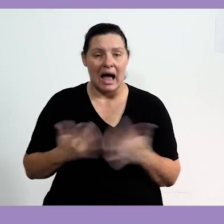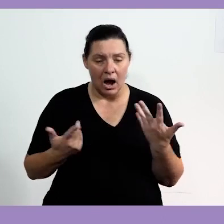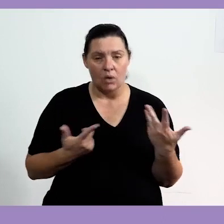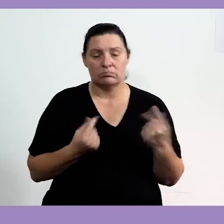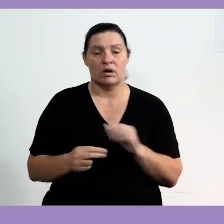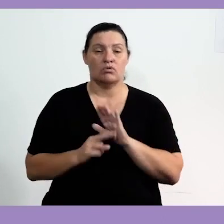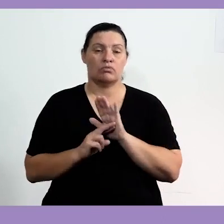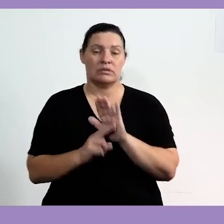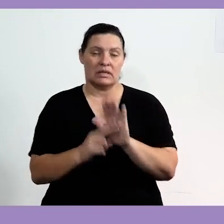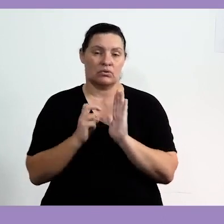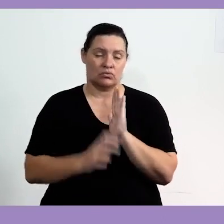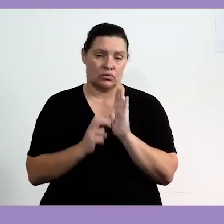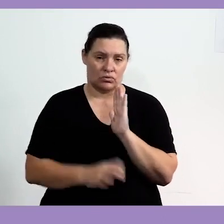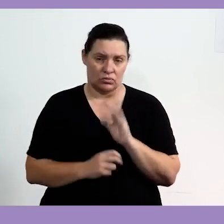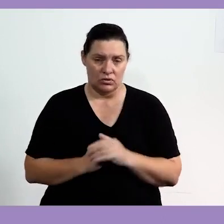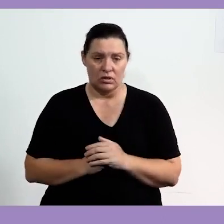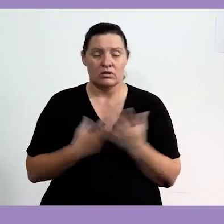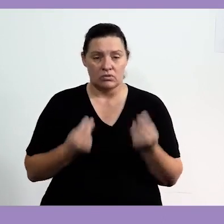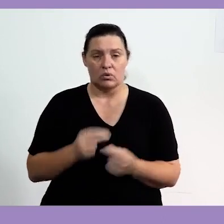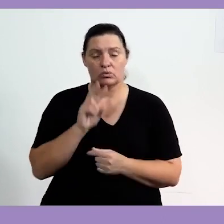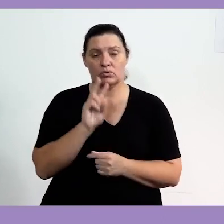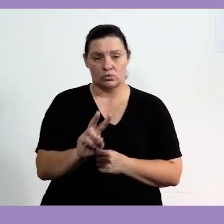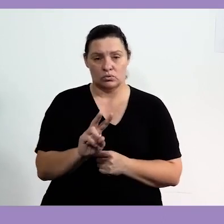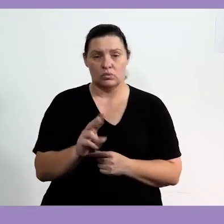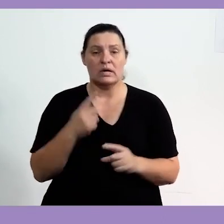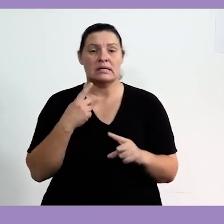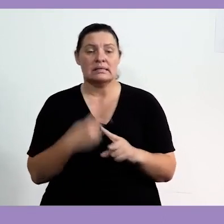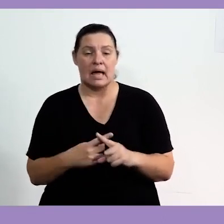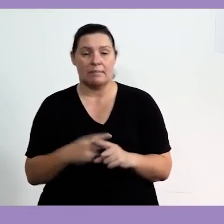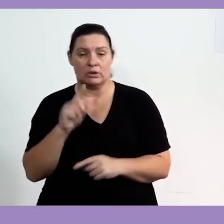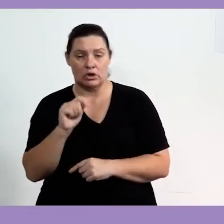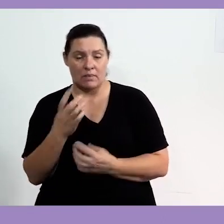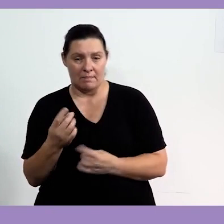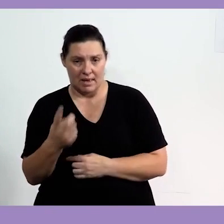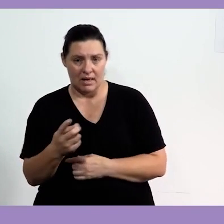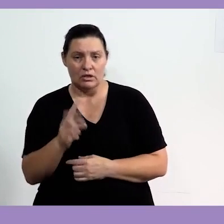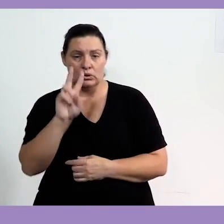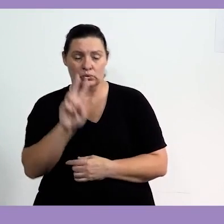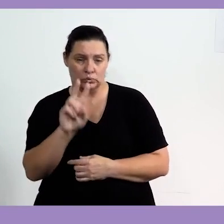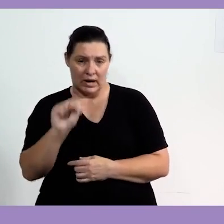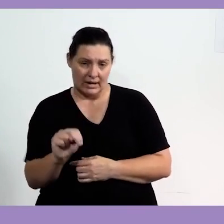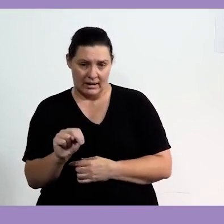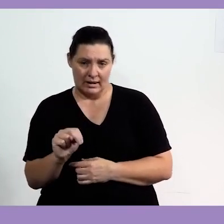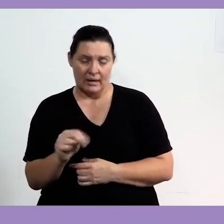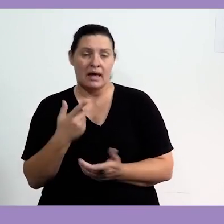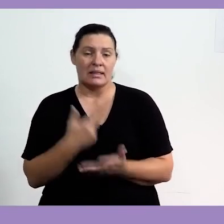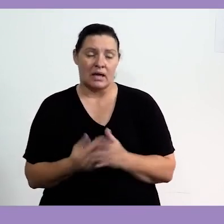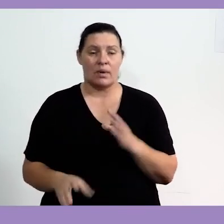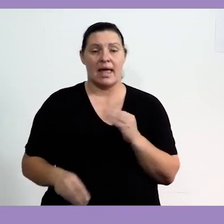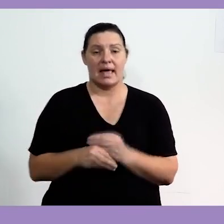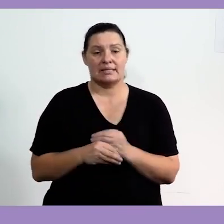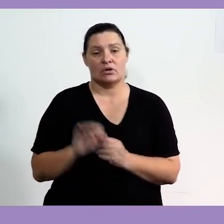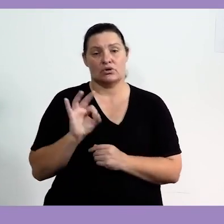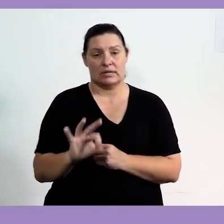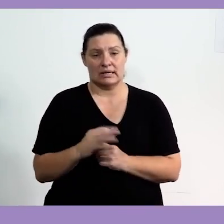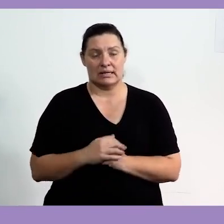this is how we are going to represent our rule. It's going to be 2 multiplied by the term number, which is 2n, and then we are